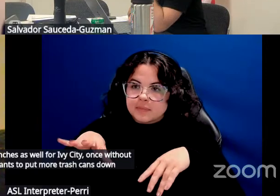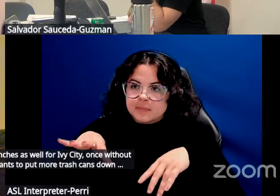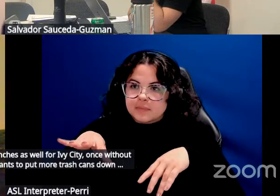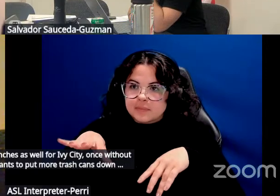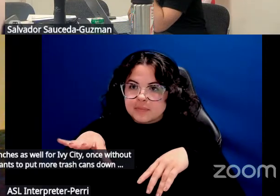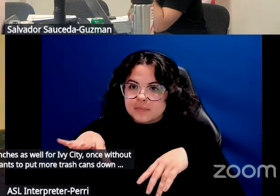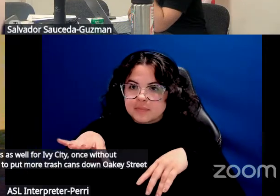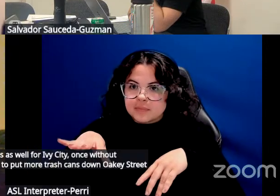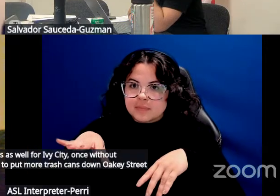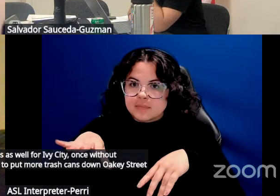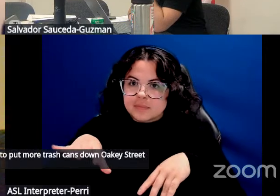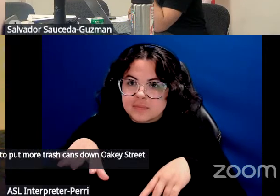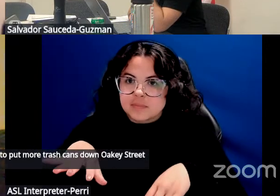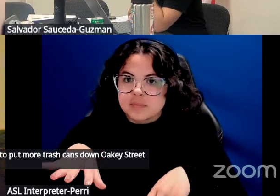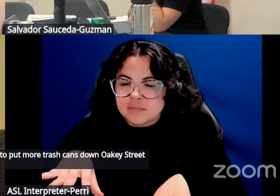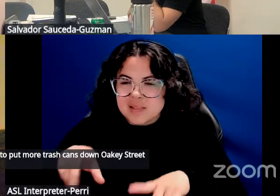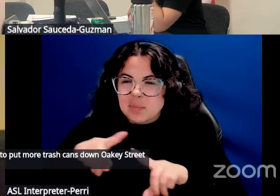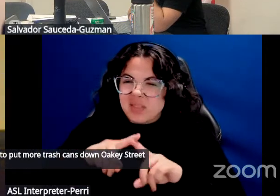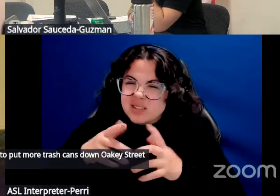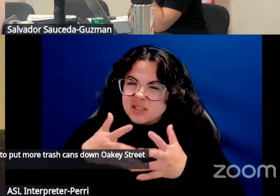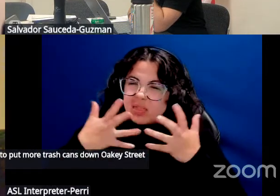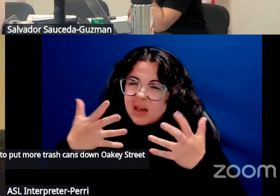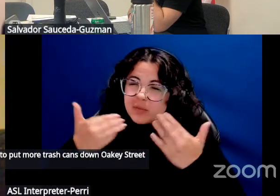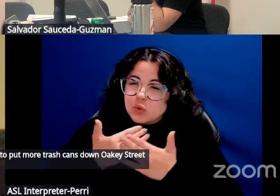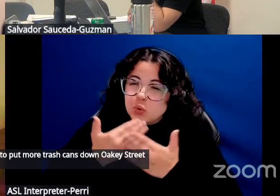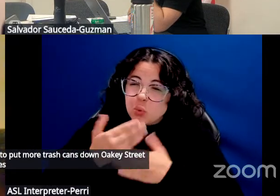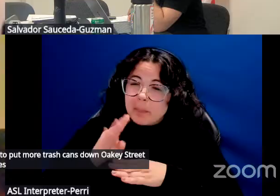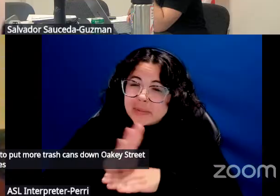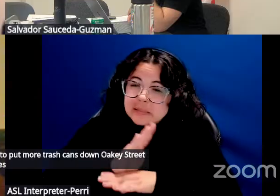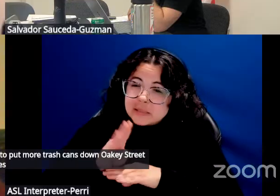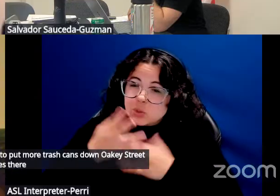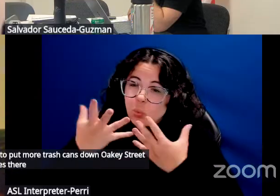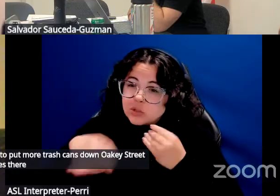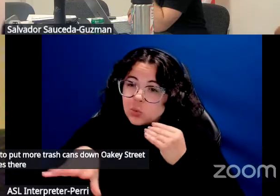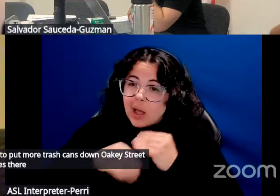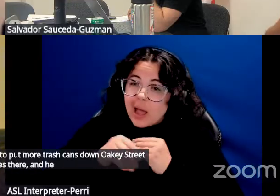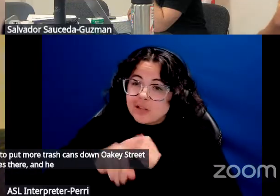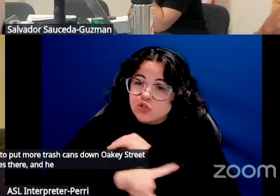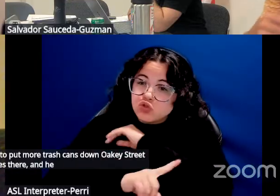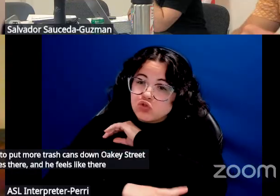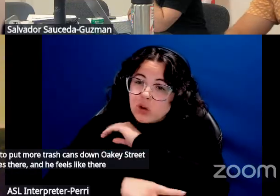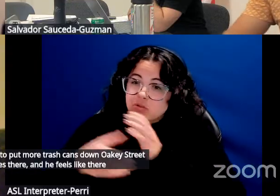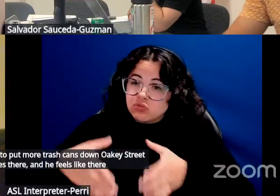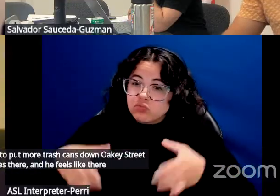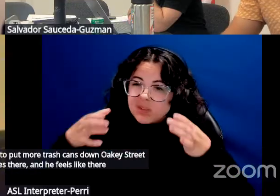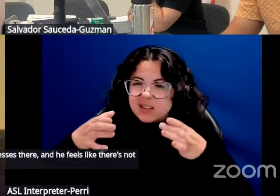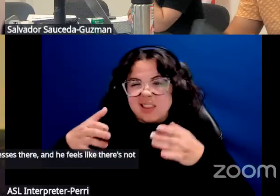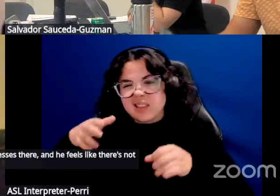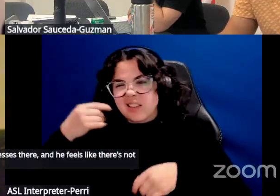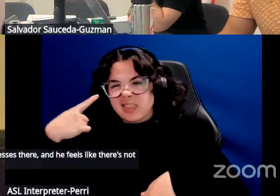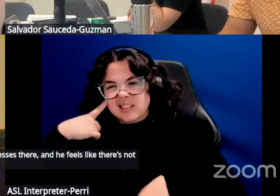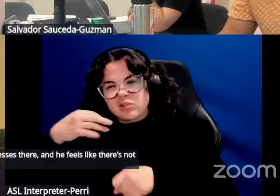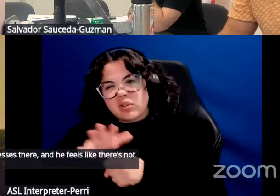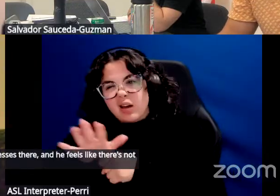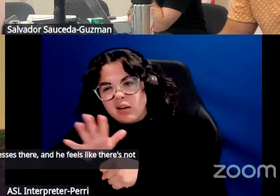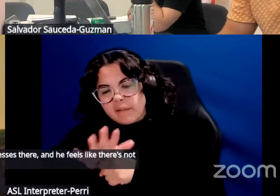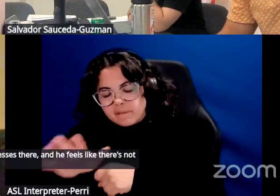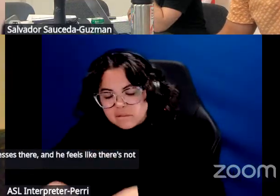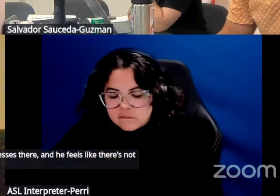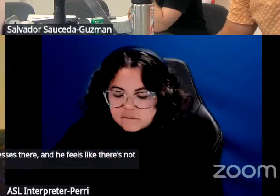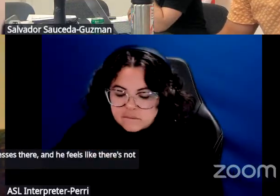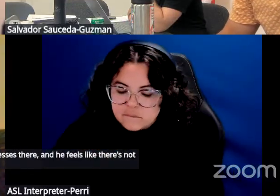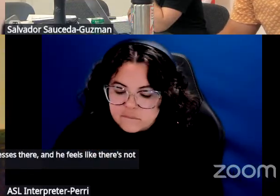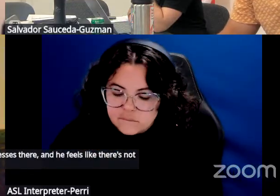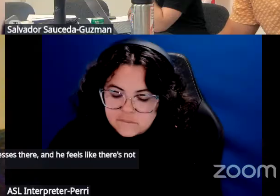because there's a lot of new businesses there, and he feels like there's not enough litter cans for the new traffic. So